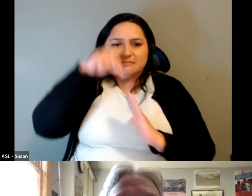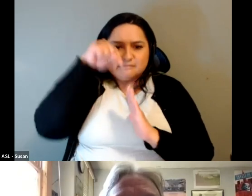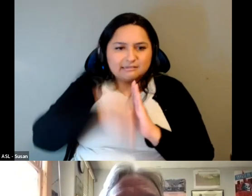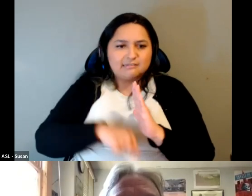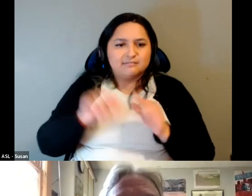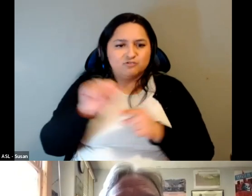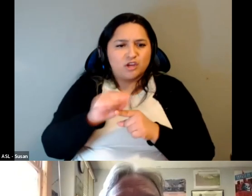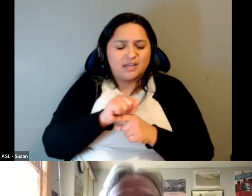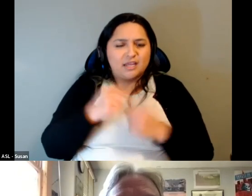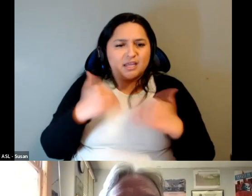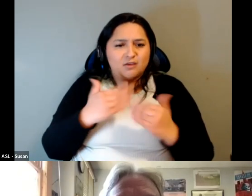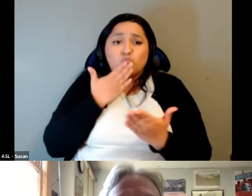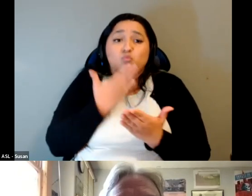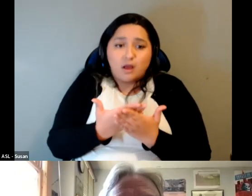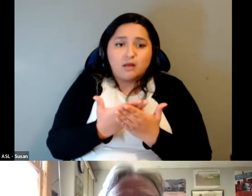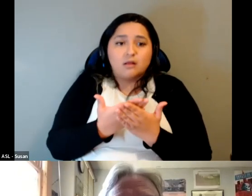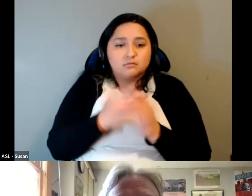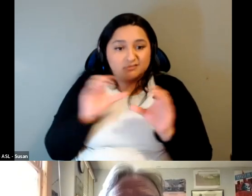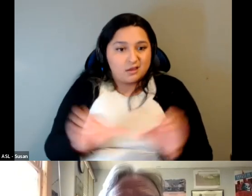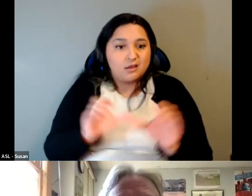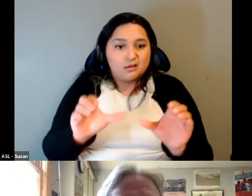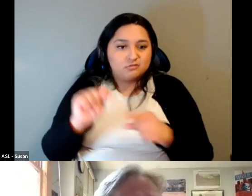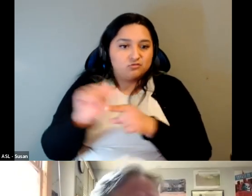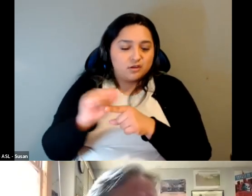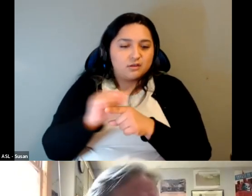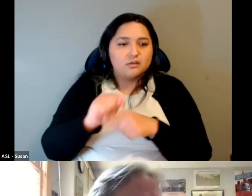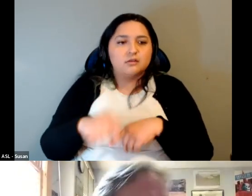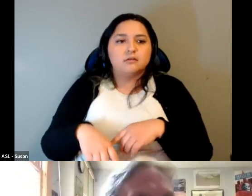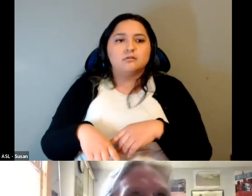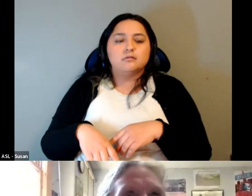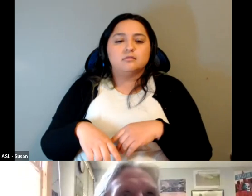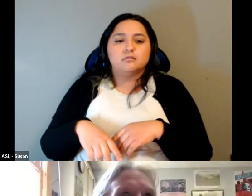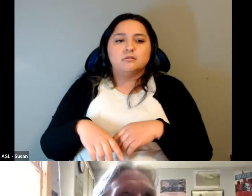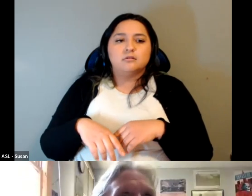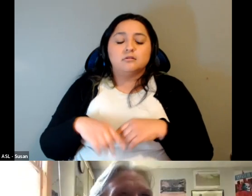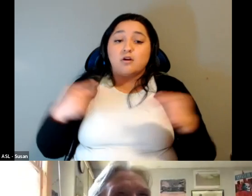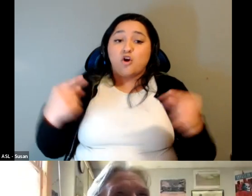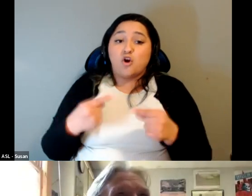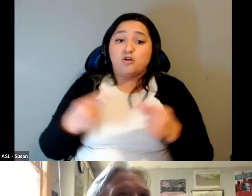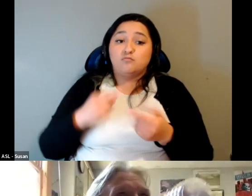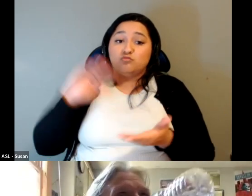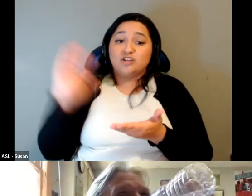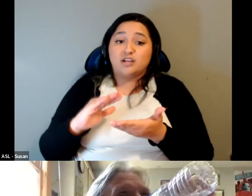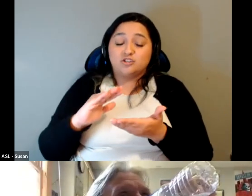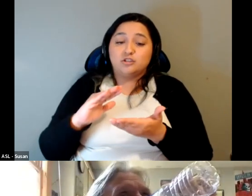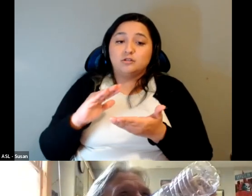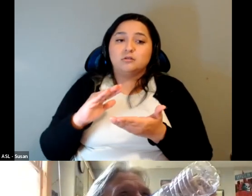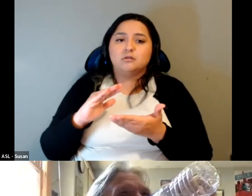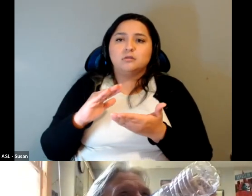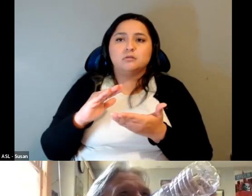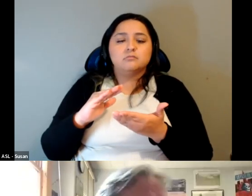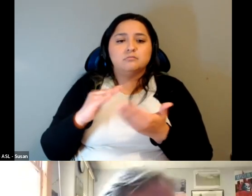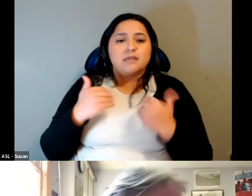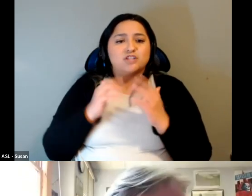There is actually a lot of material on, you know, harm reduction within the housing first model that, you know, is well